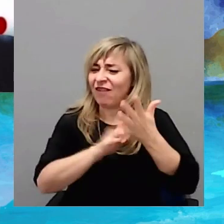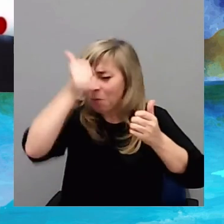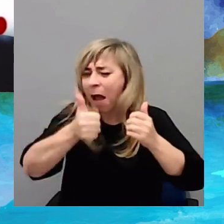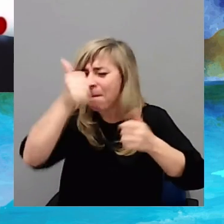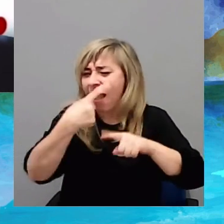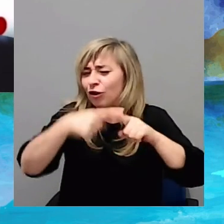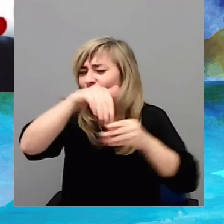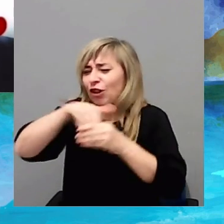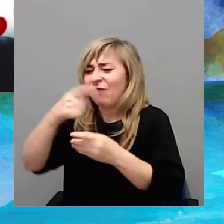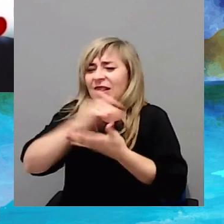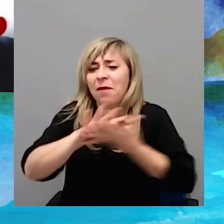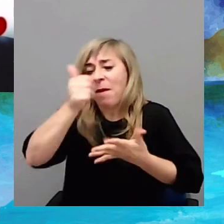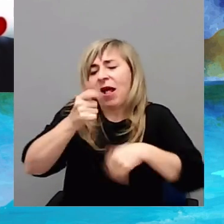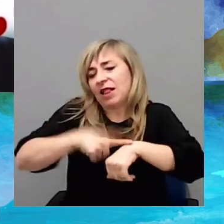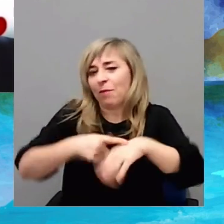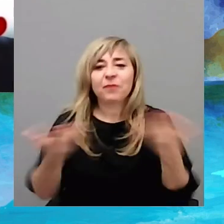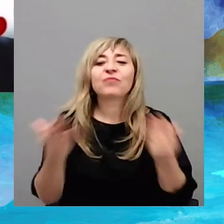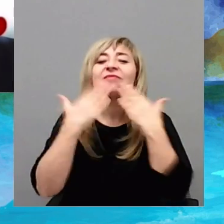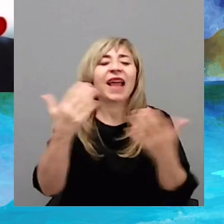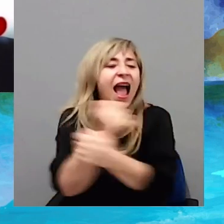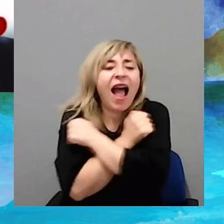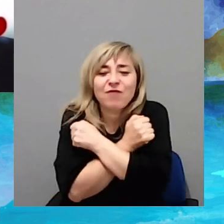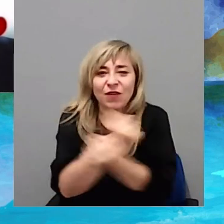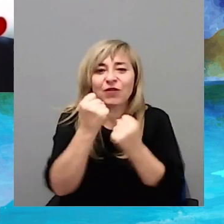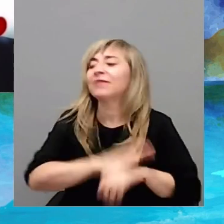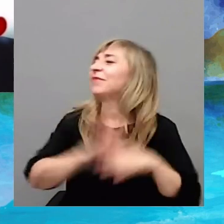again. Thank you, and a big